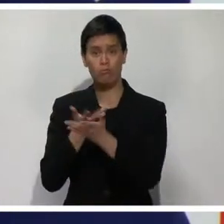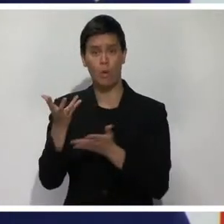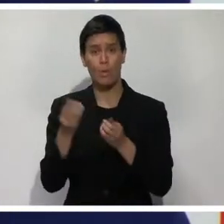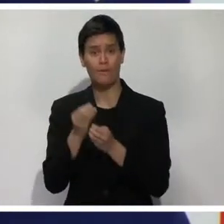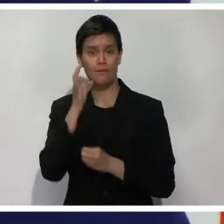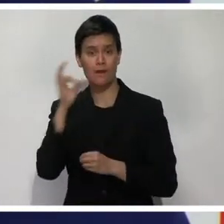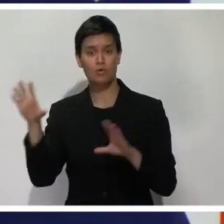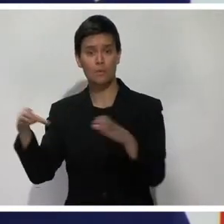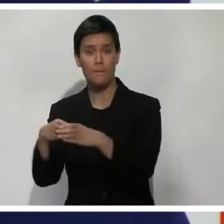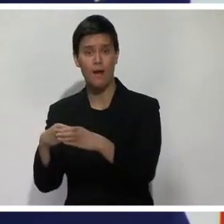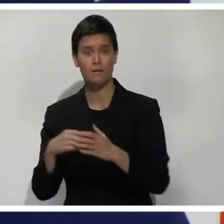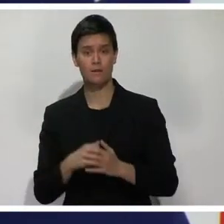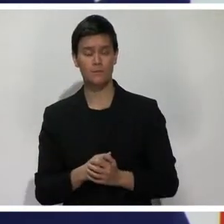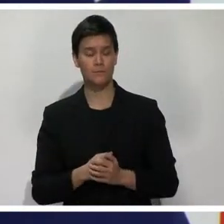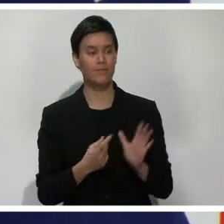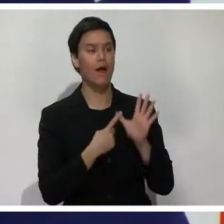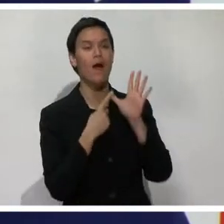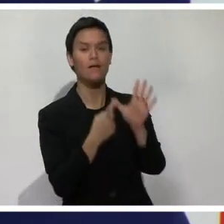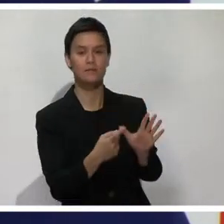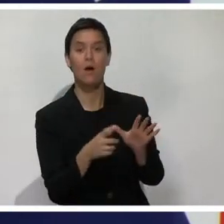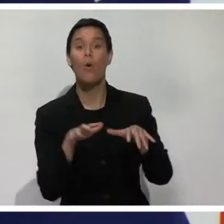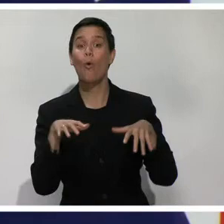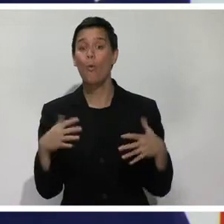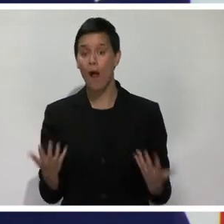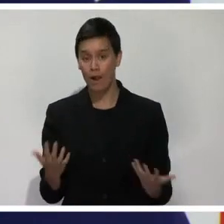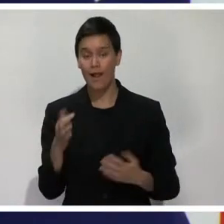the leader of the opposition